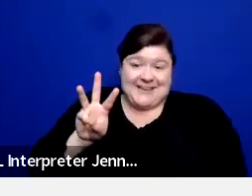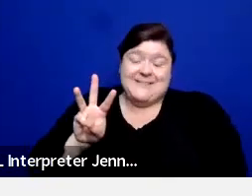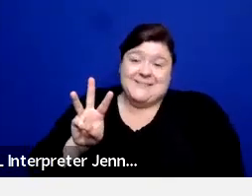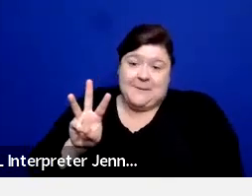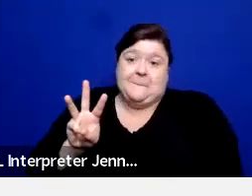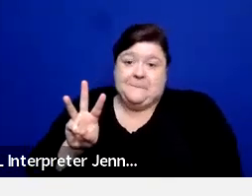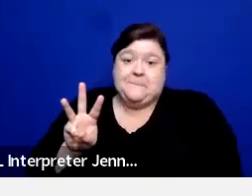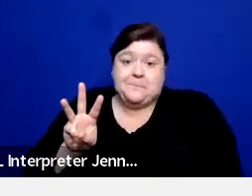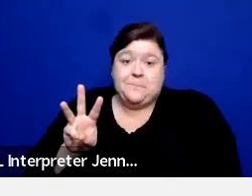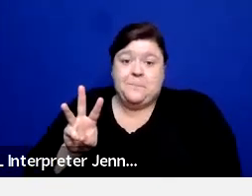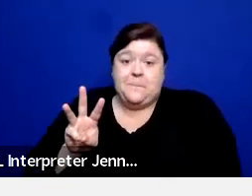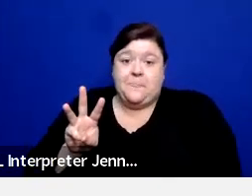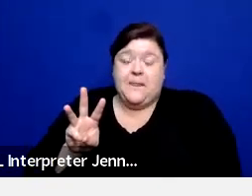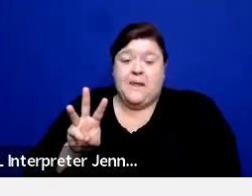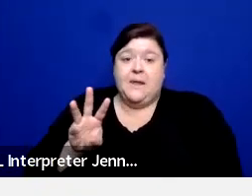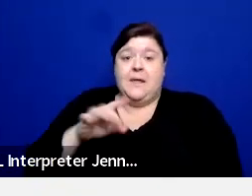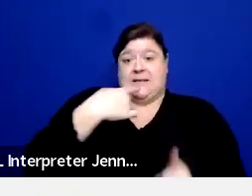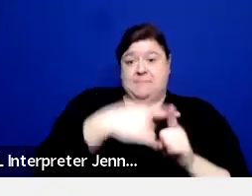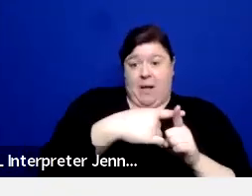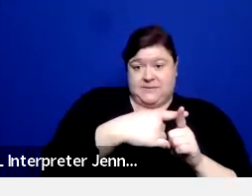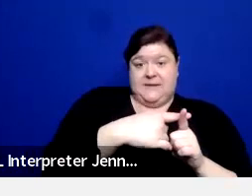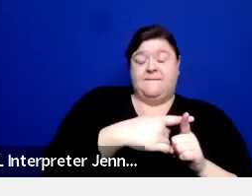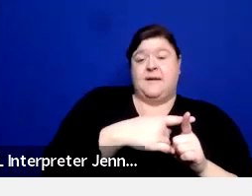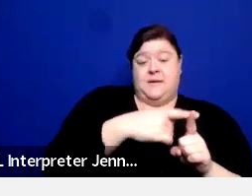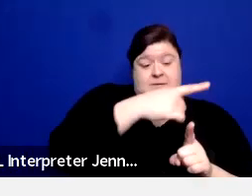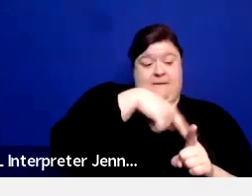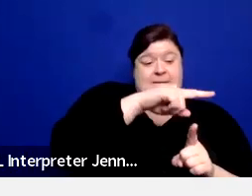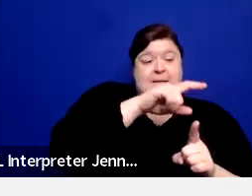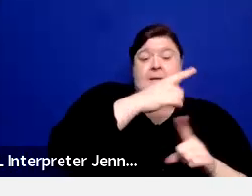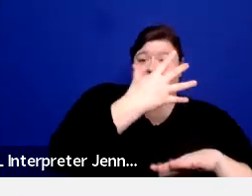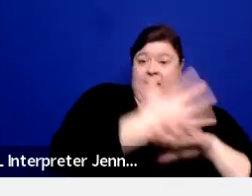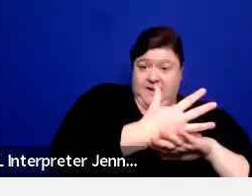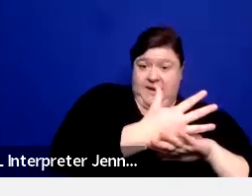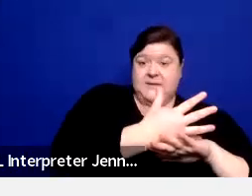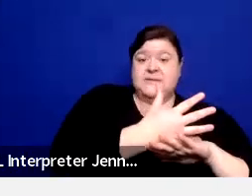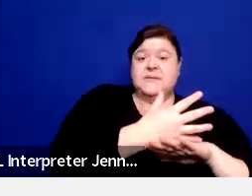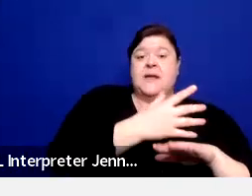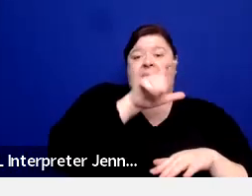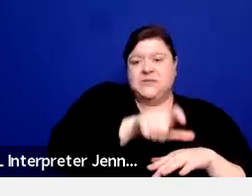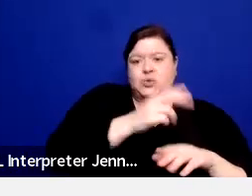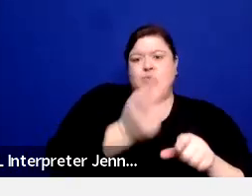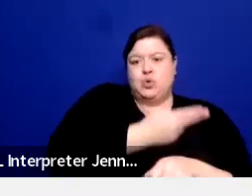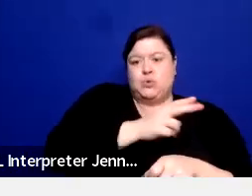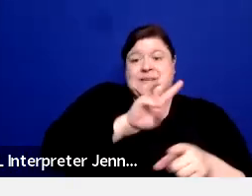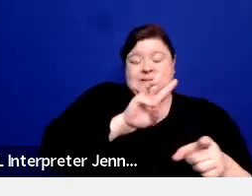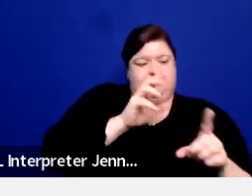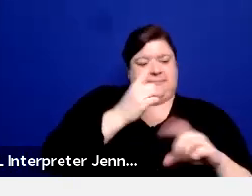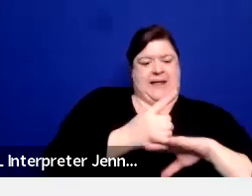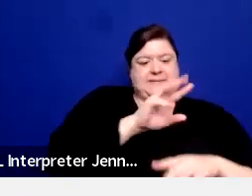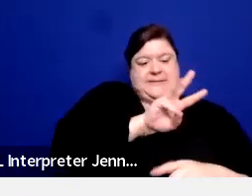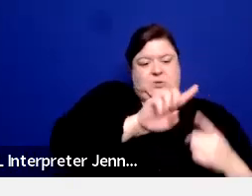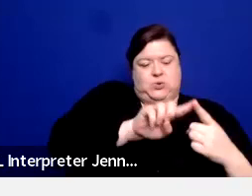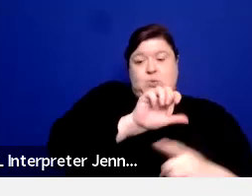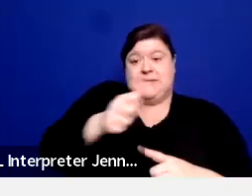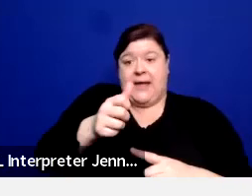Presuming that household member who was positive will wear a well-fitting mask for the remaining days 6 to 10 of their isolation.